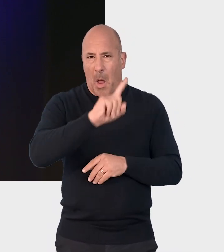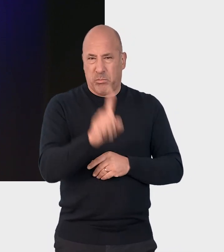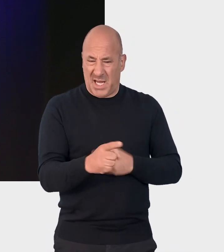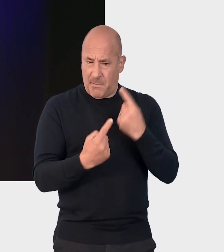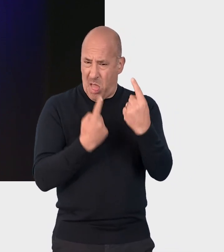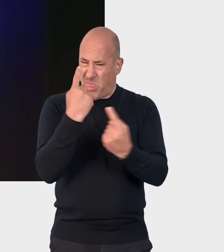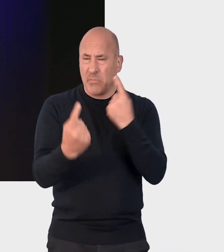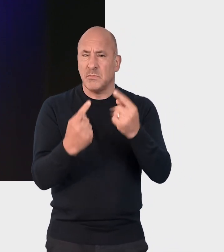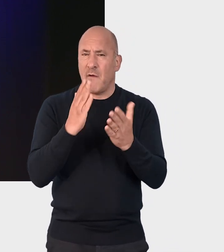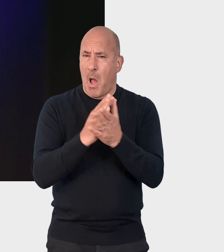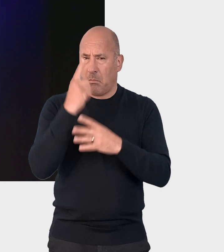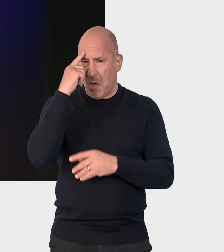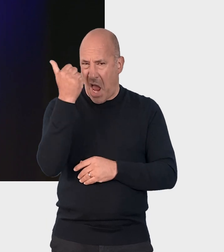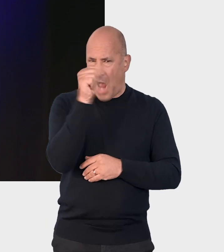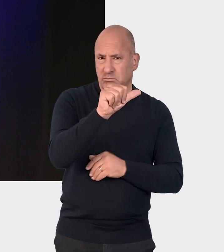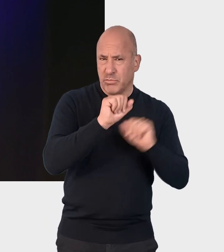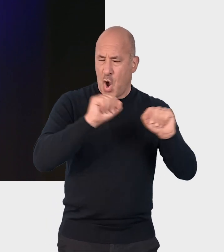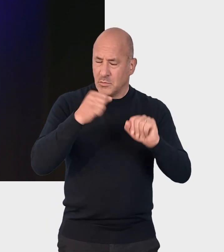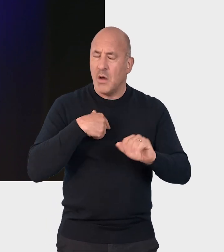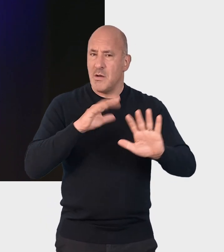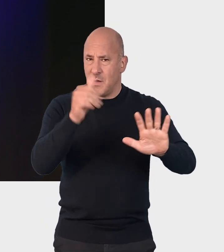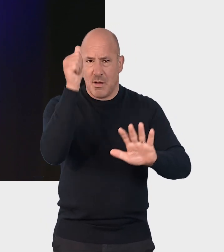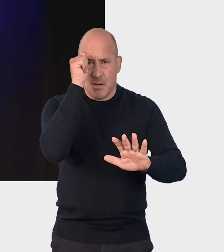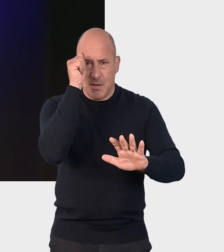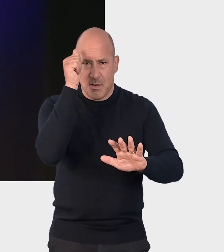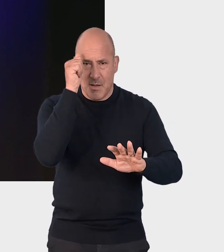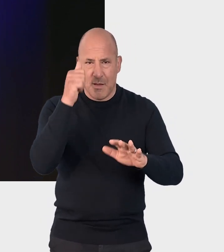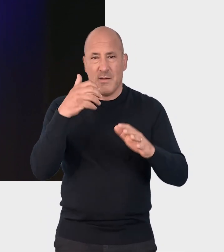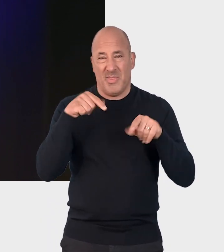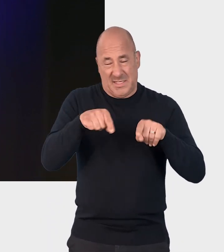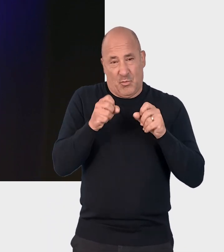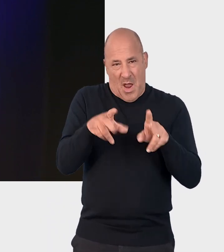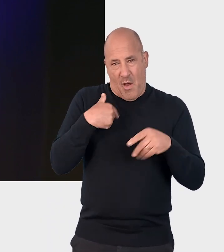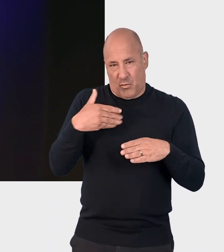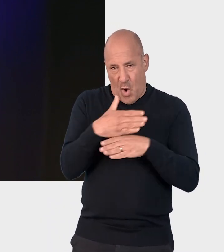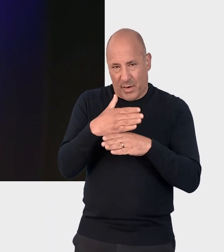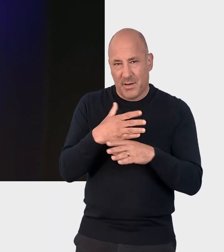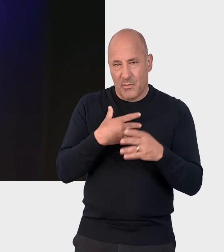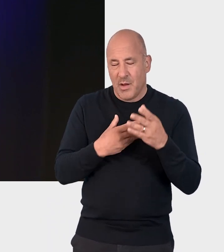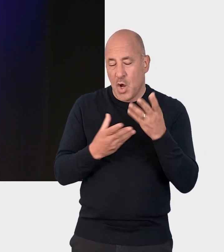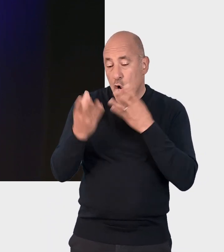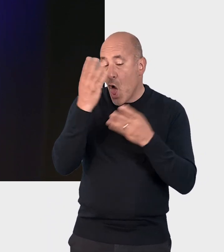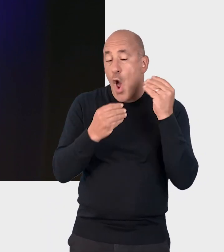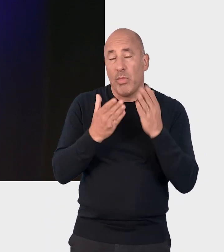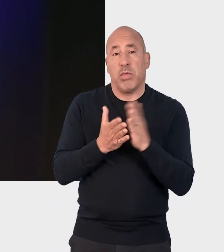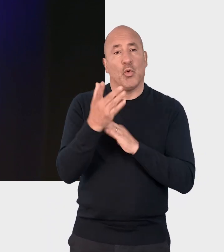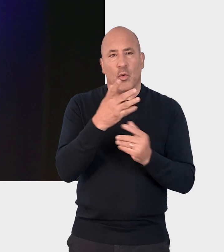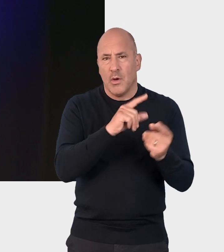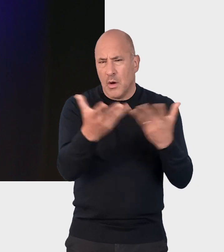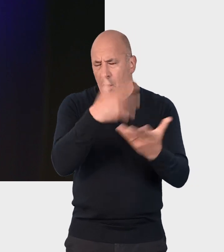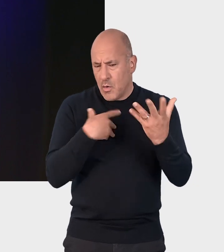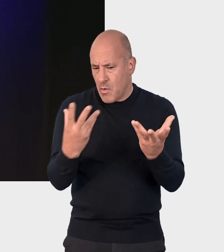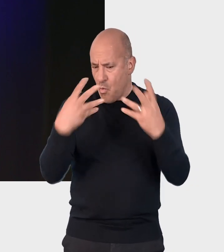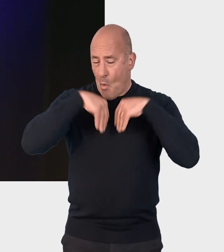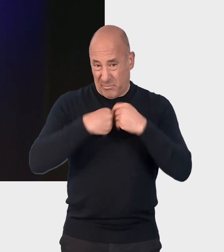we respect and understand that people are experts in their own lives. It's a way of working that we've learned by